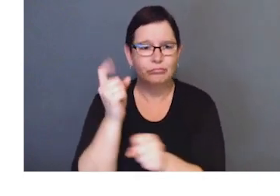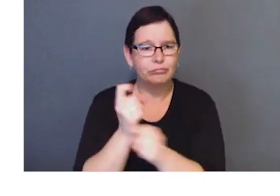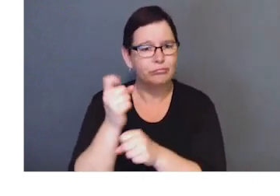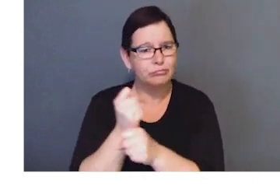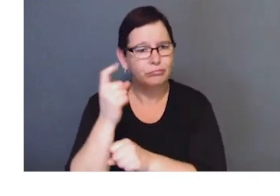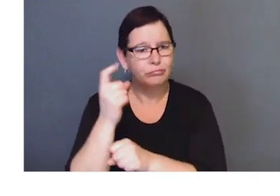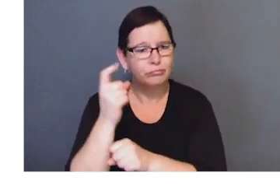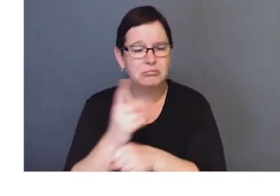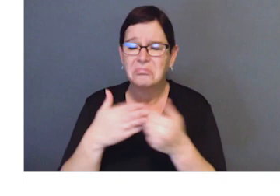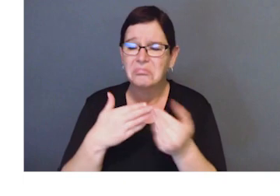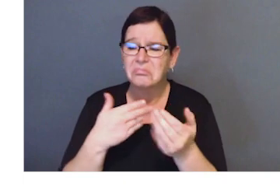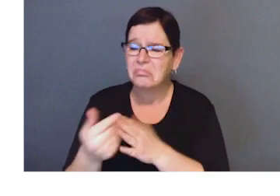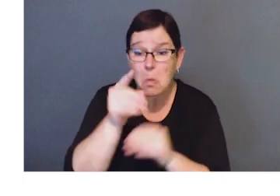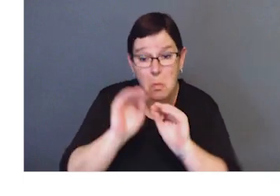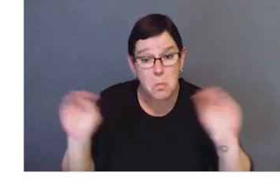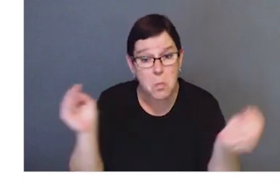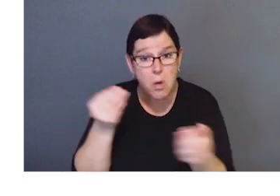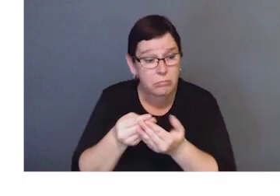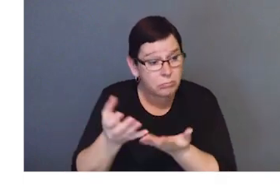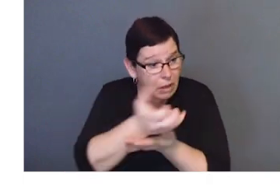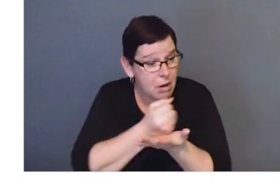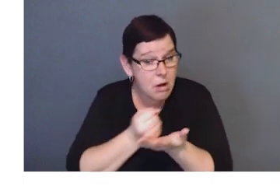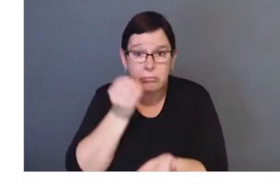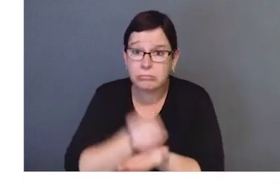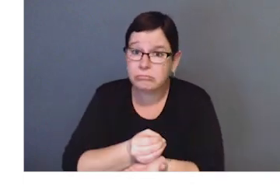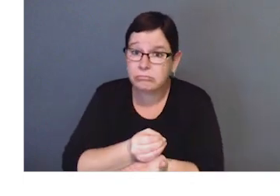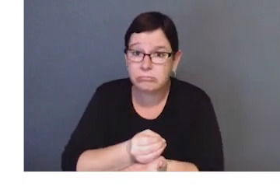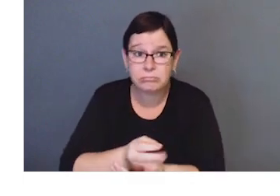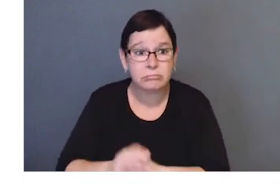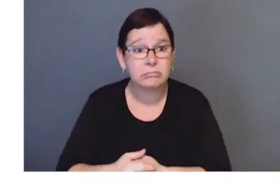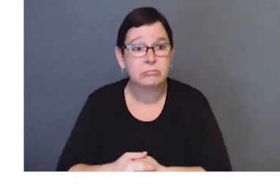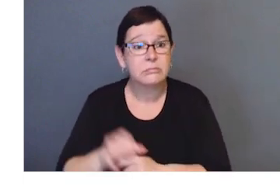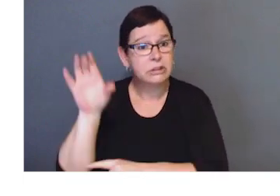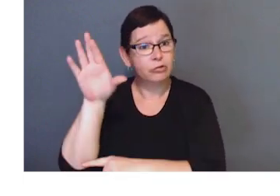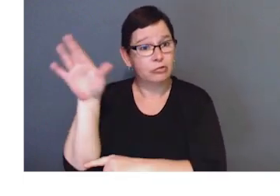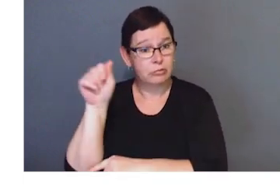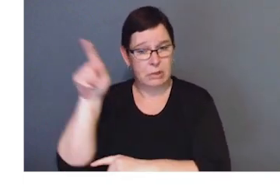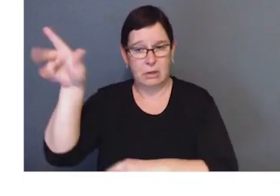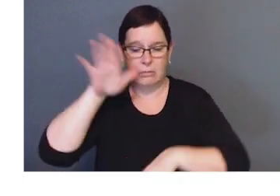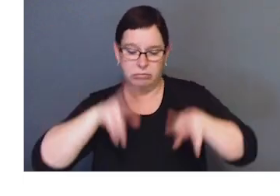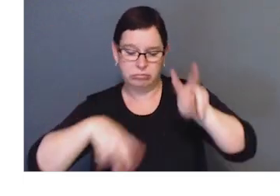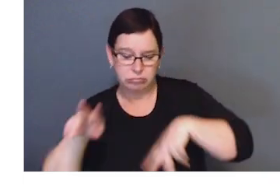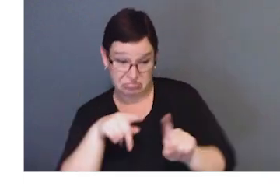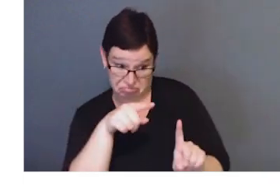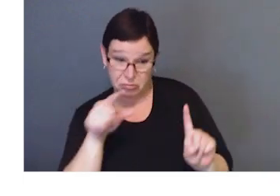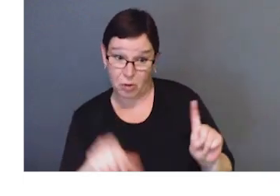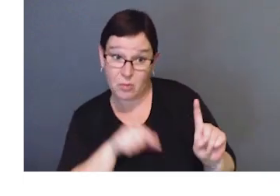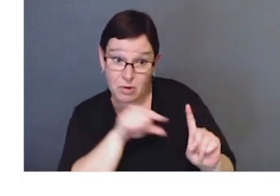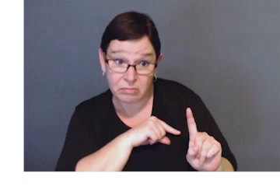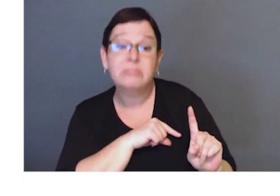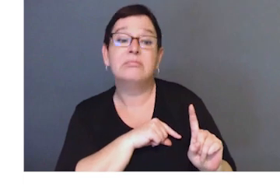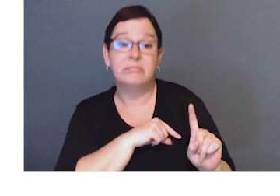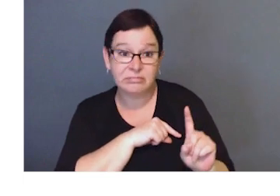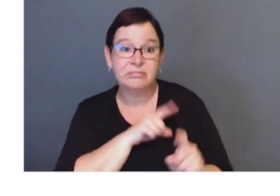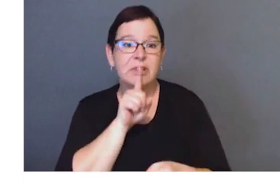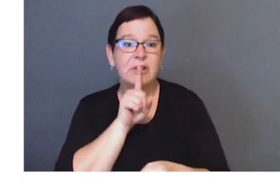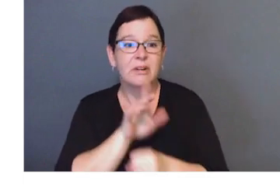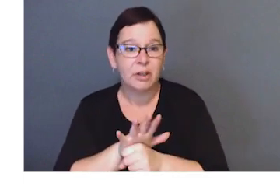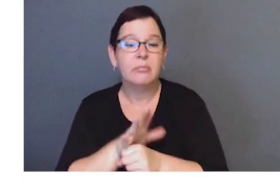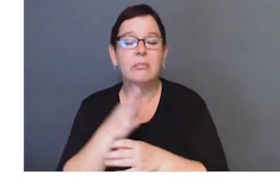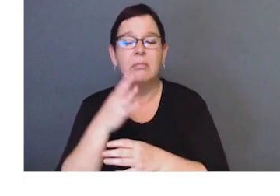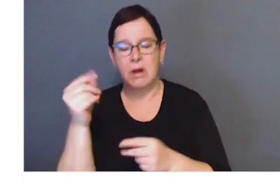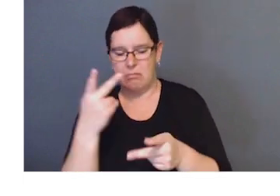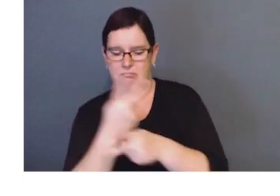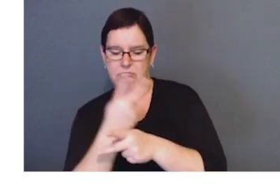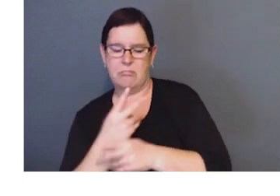This series will confirm if you're eligible and how much you will get when you do your taxes. Also, to support those most